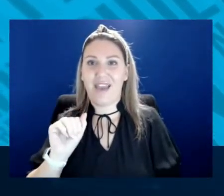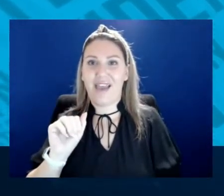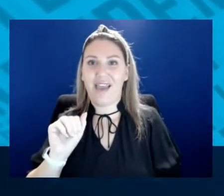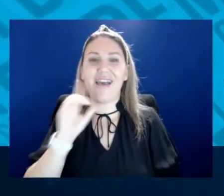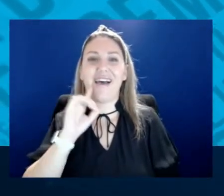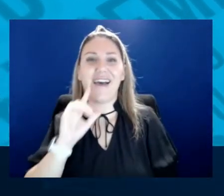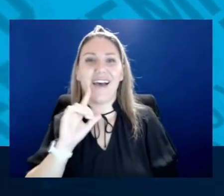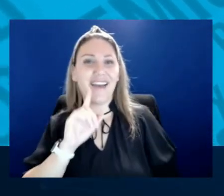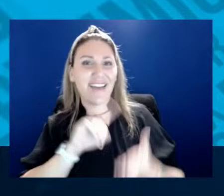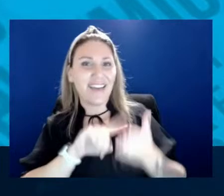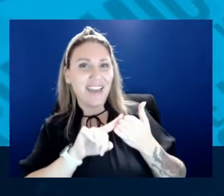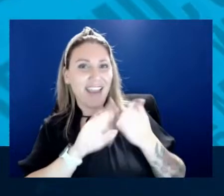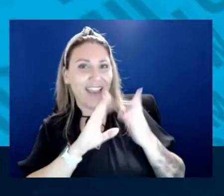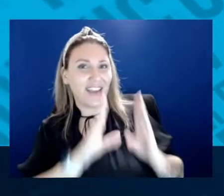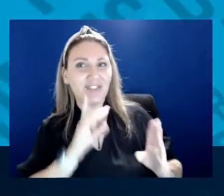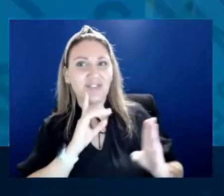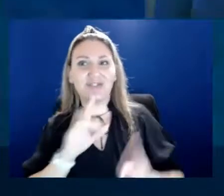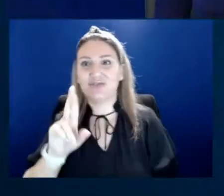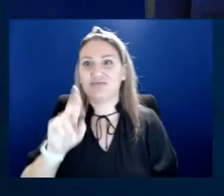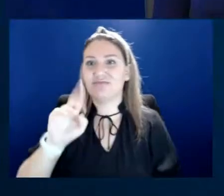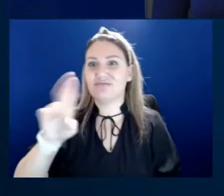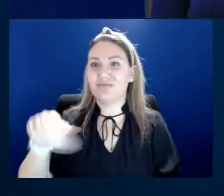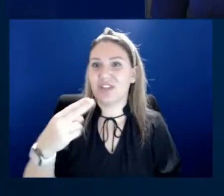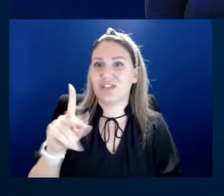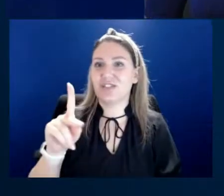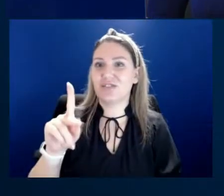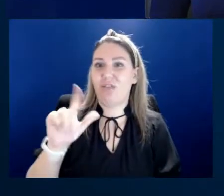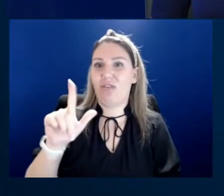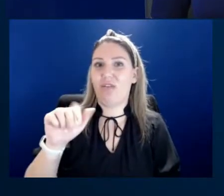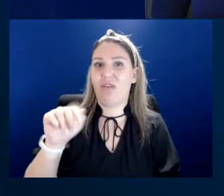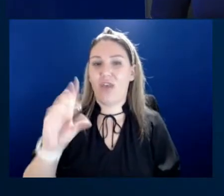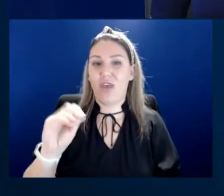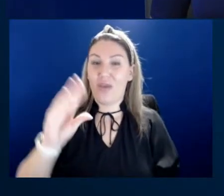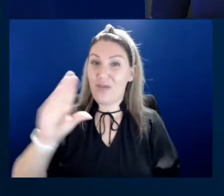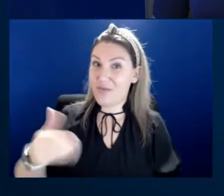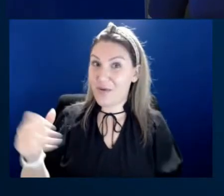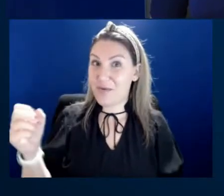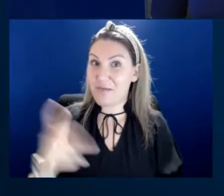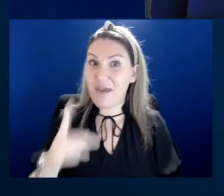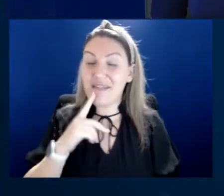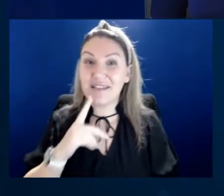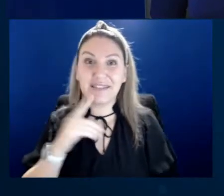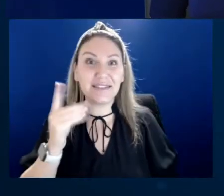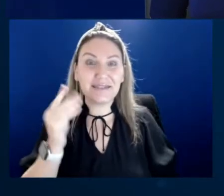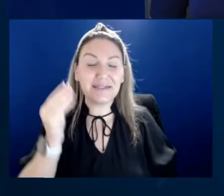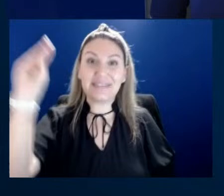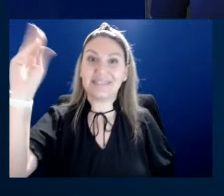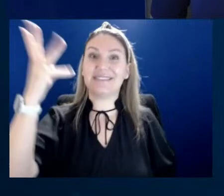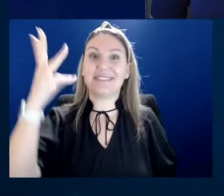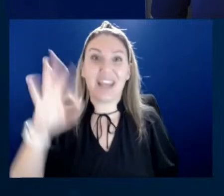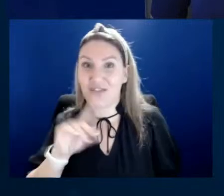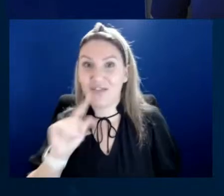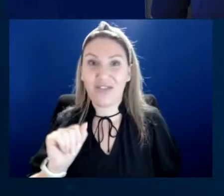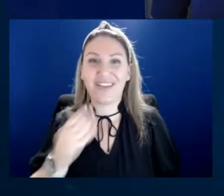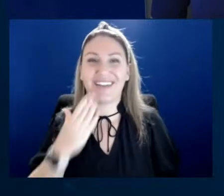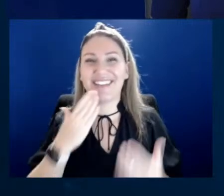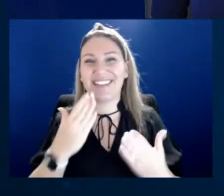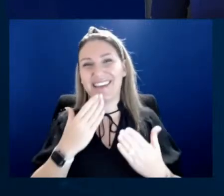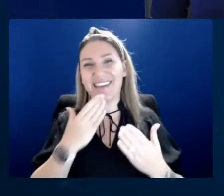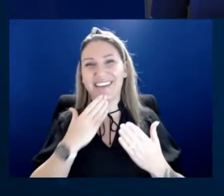Rich Kolko. Thank you and welcome back. You're in sunny Florida. I hope it's sunny. It is, Jill. Thanks for having me